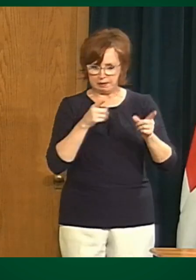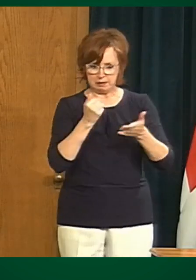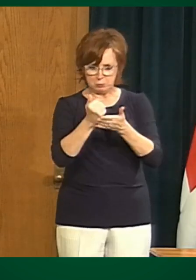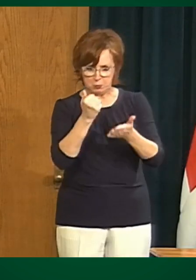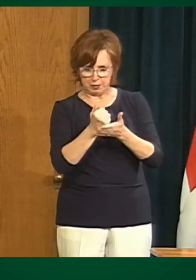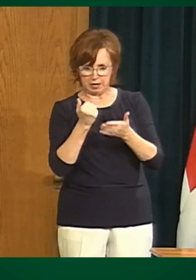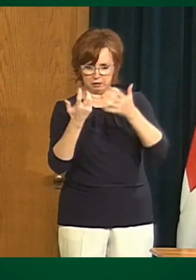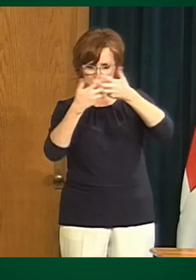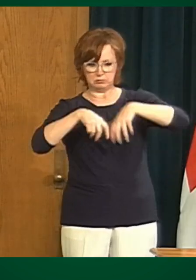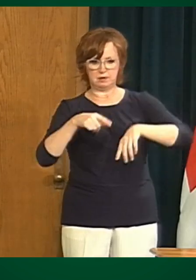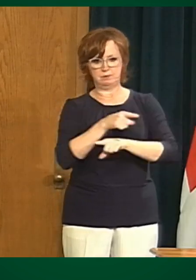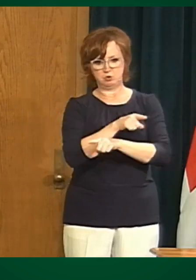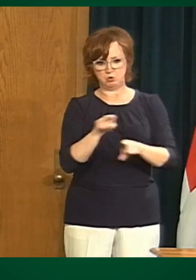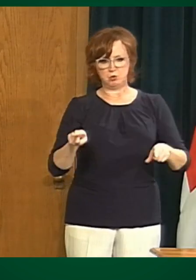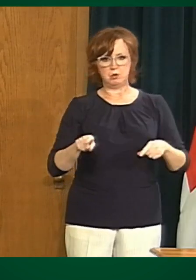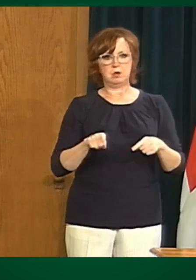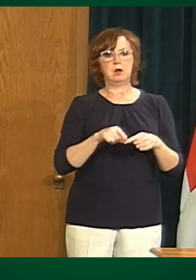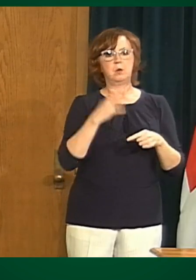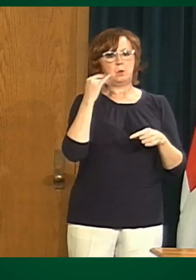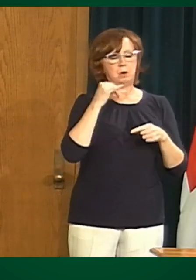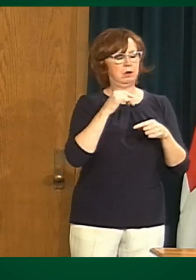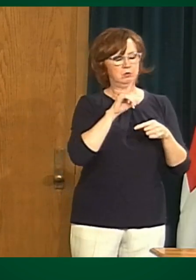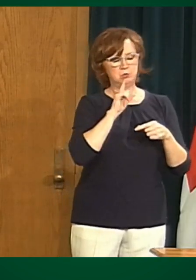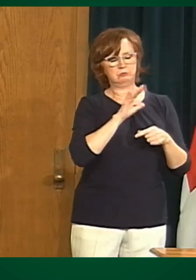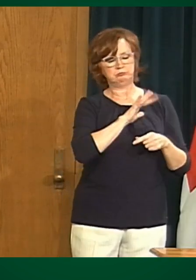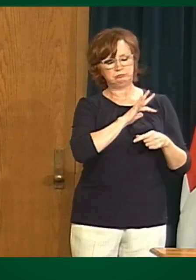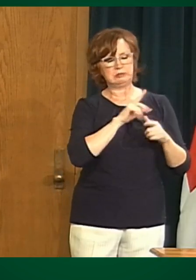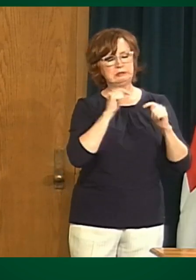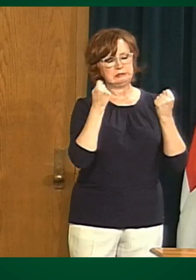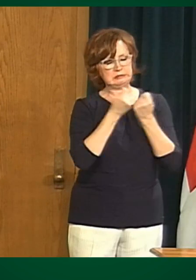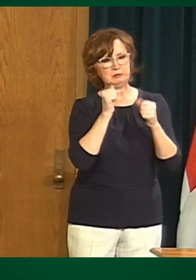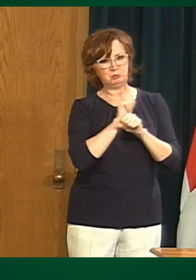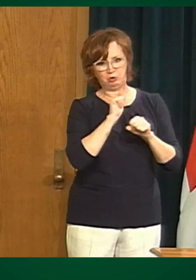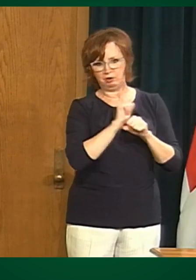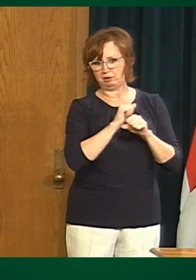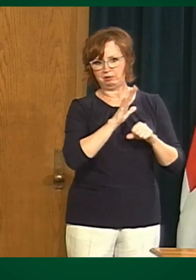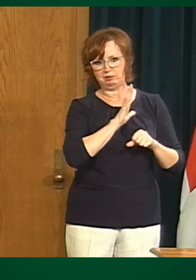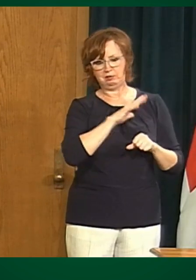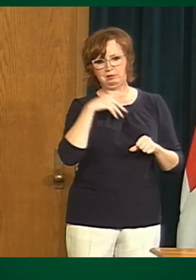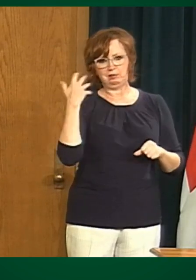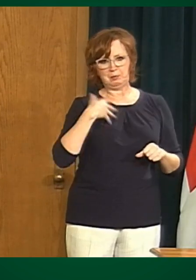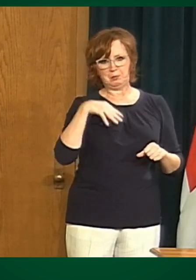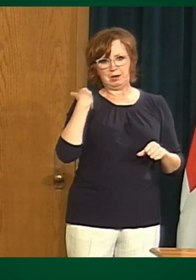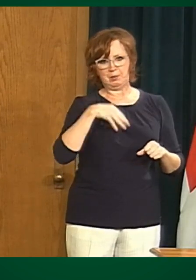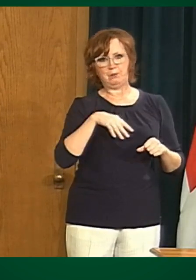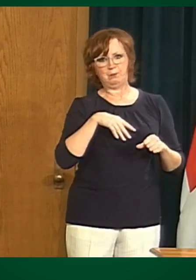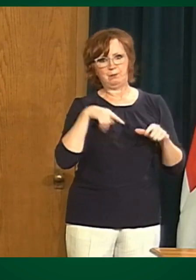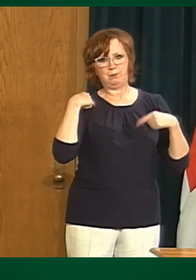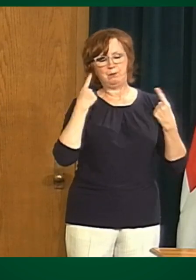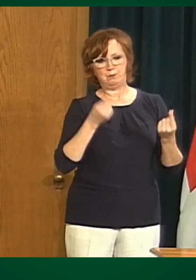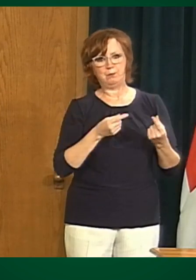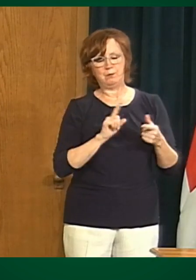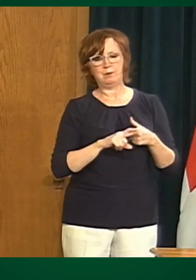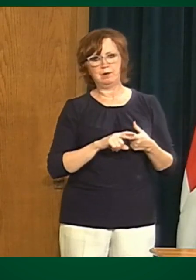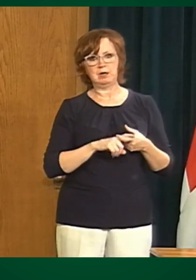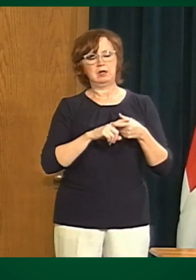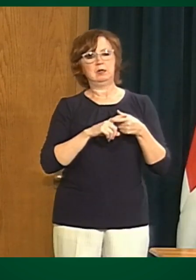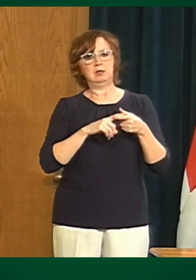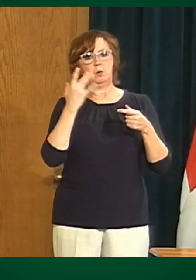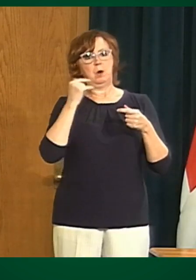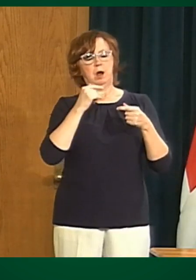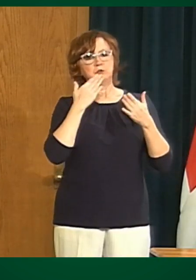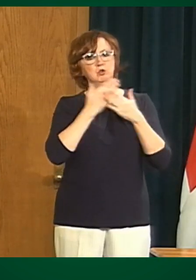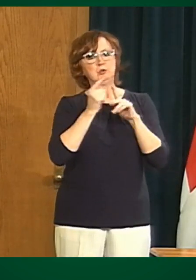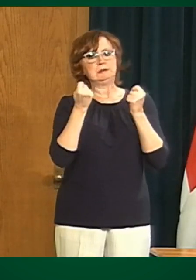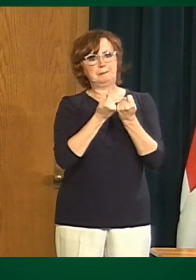and we thank everyone for their efforts. It's really our work working together, and it